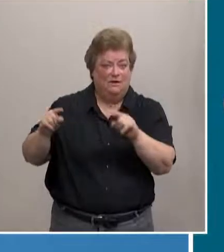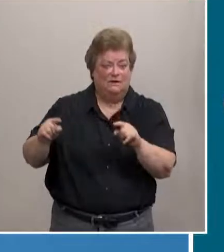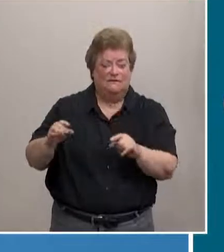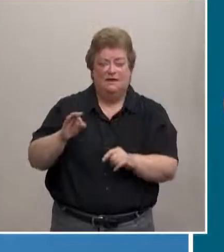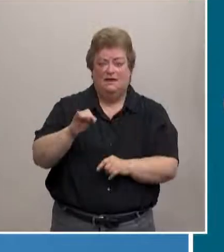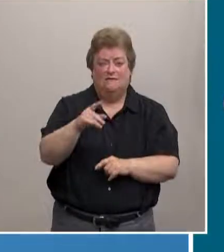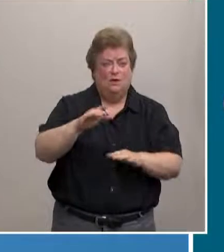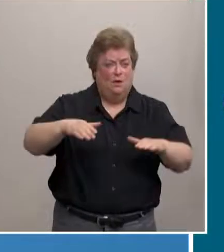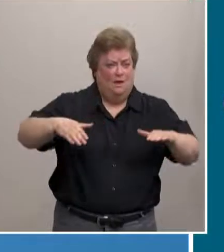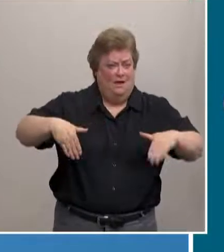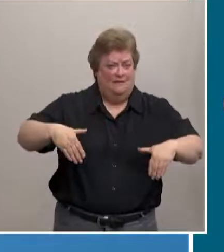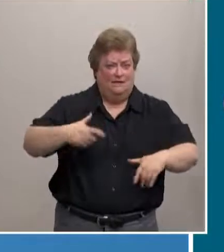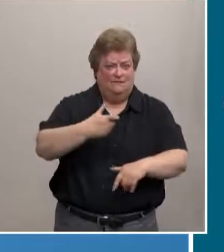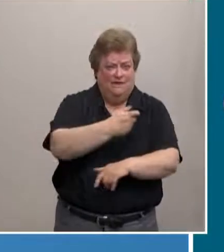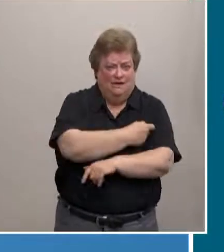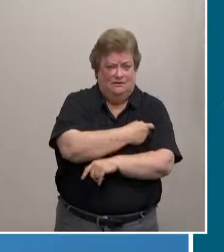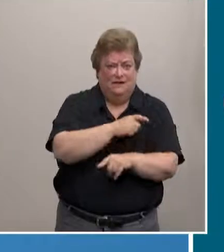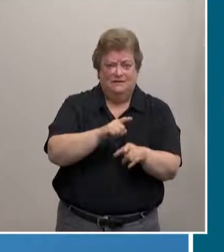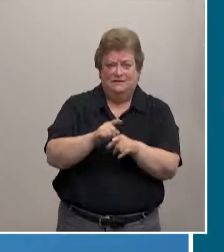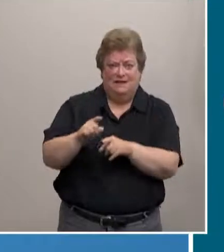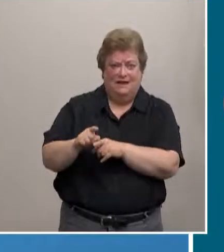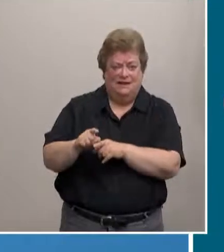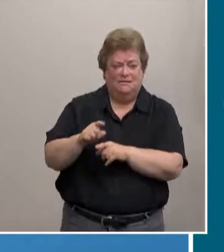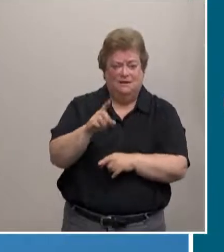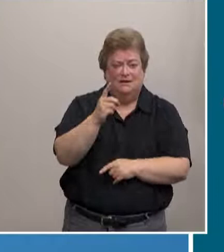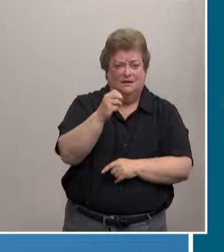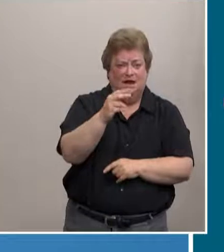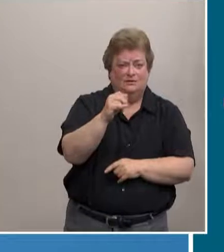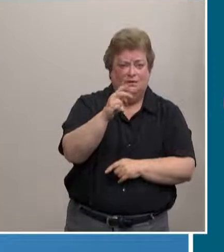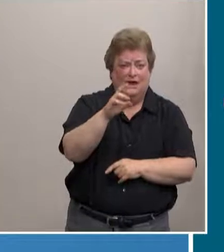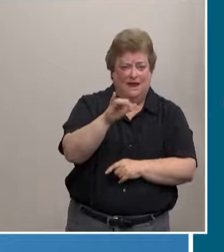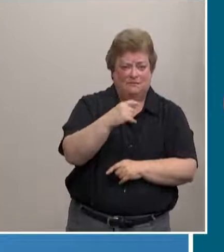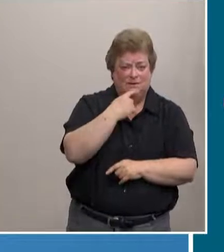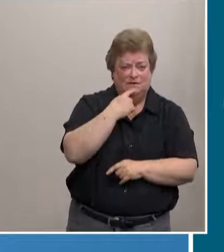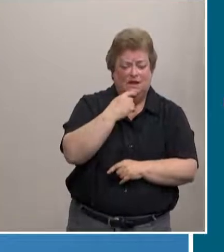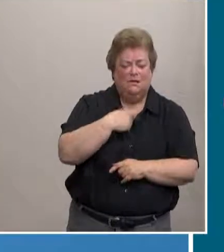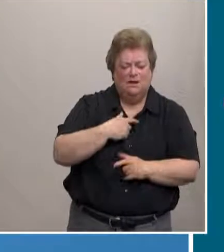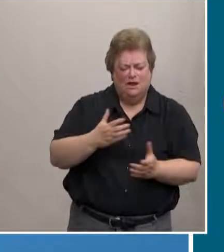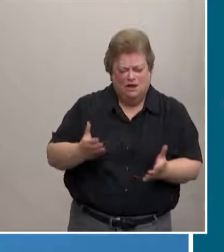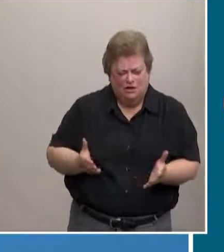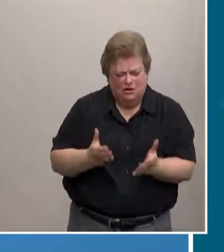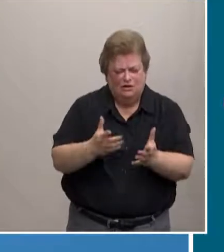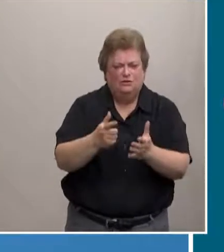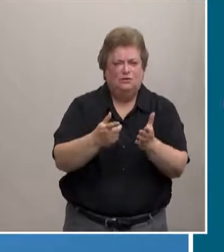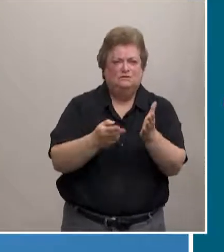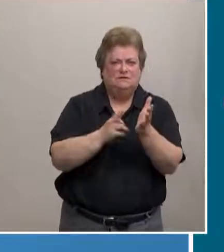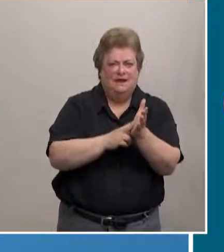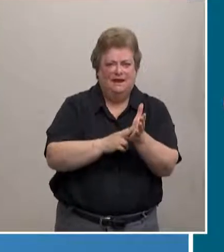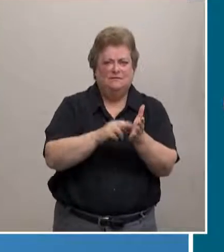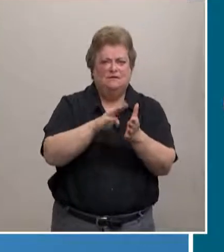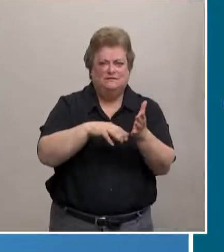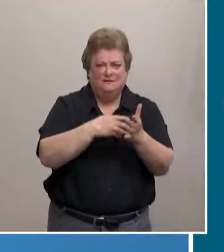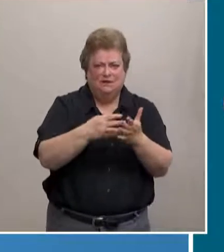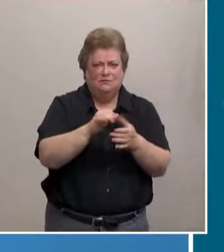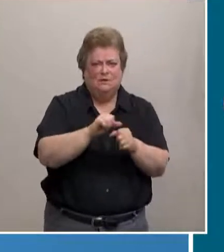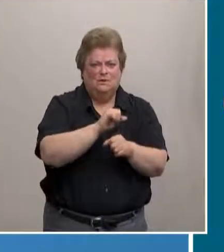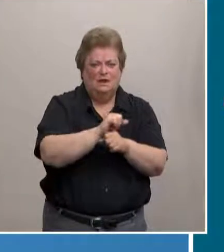yet vaccinated, as Dr. Avery said, we urge you to sign up and schedule an appointment